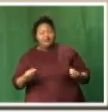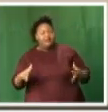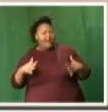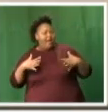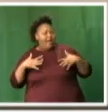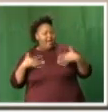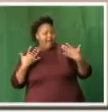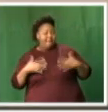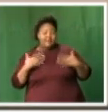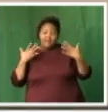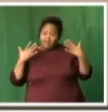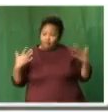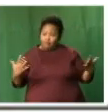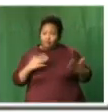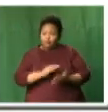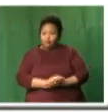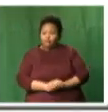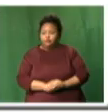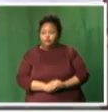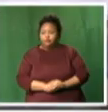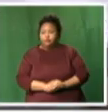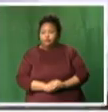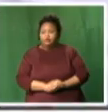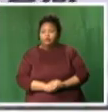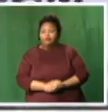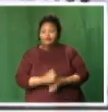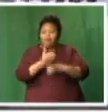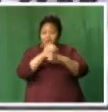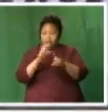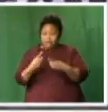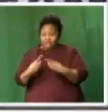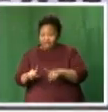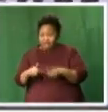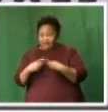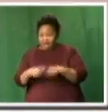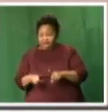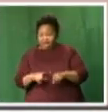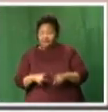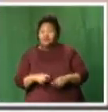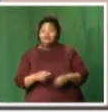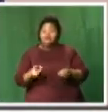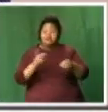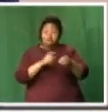the countries la region 5 asakhona kune vibe nje la